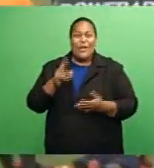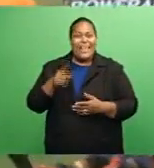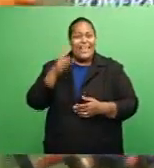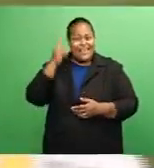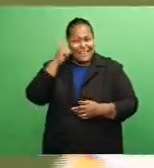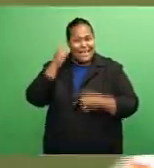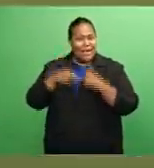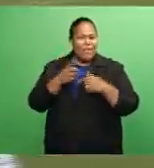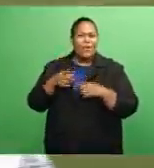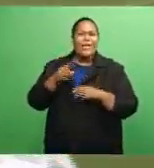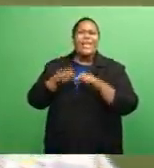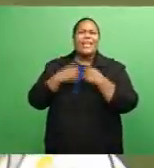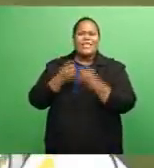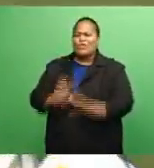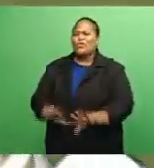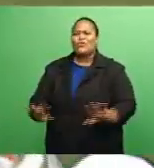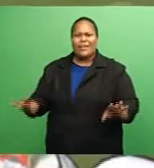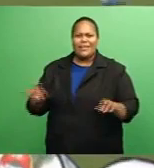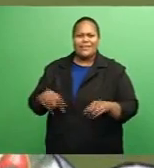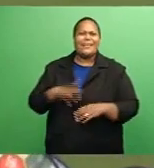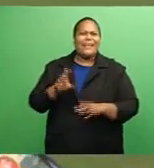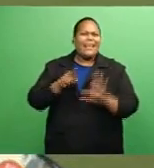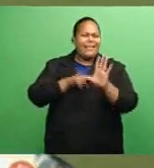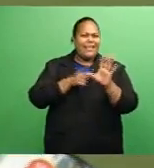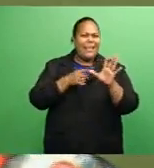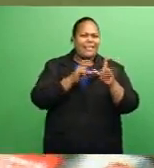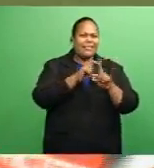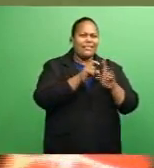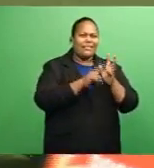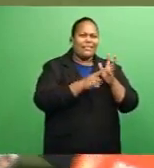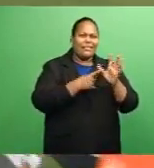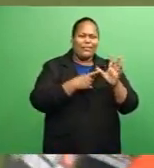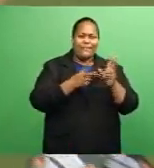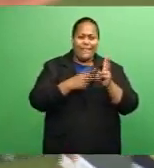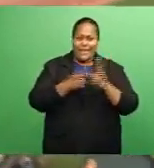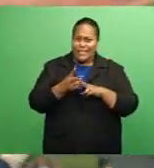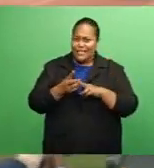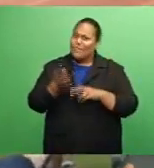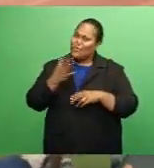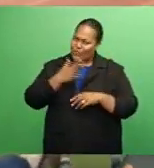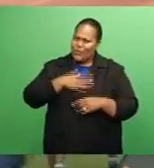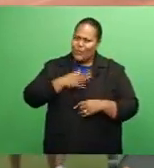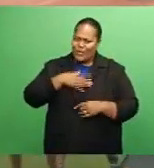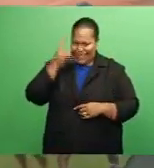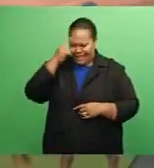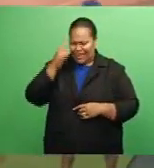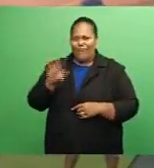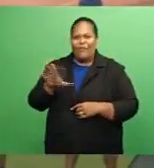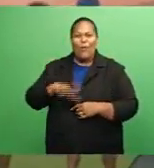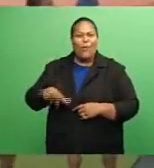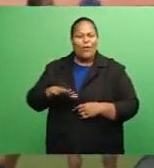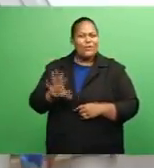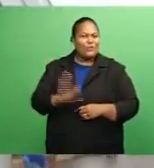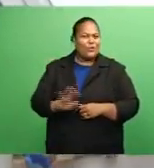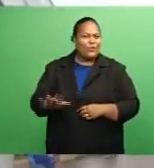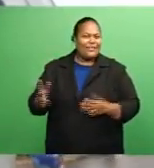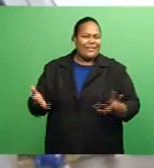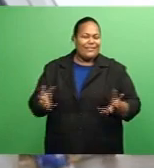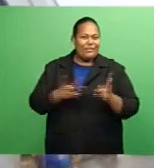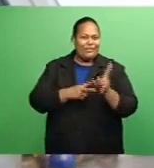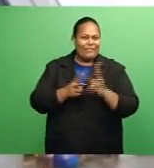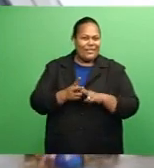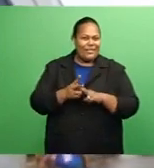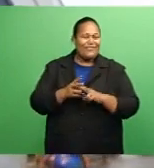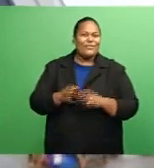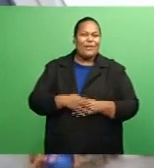village. I'd like to dedicate the win to all the children from Navua. As Palm Sunday is